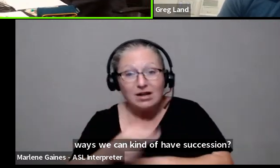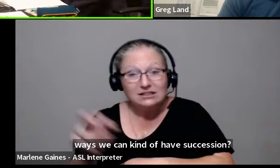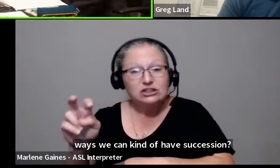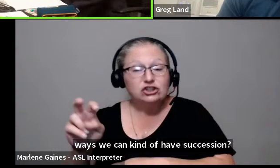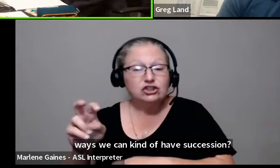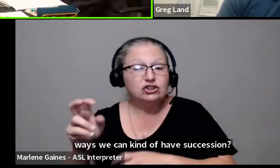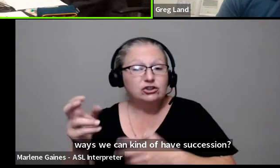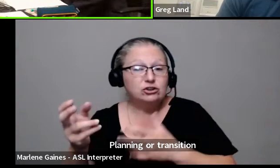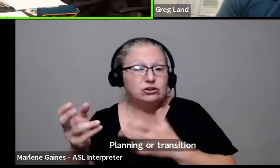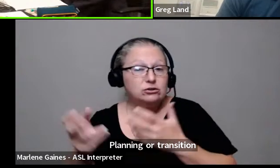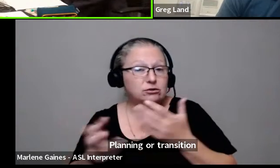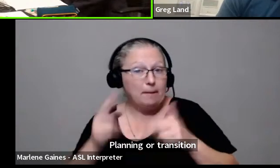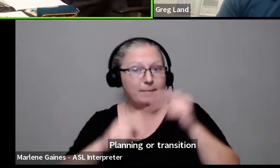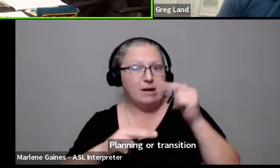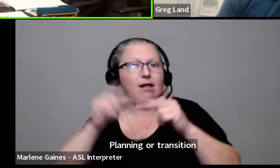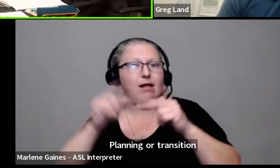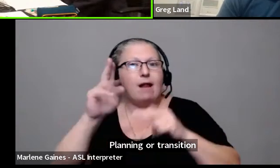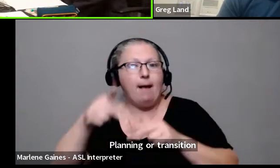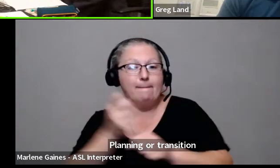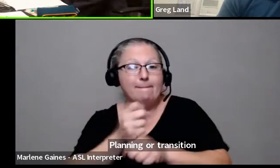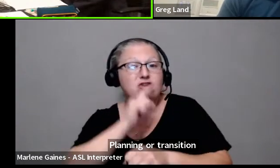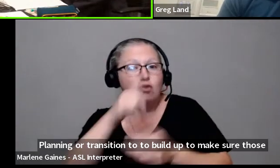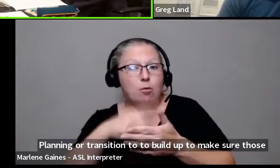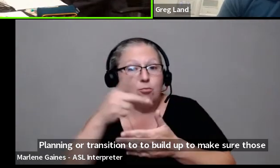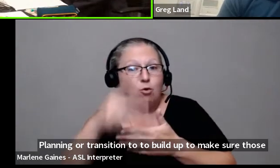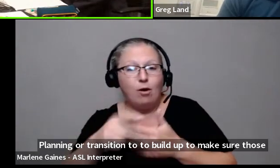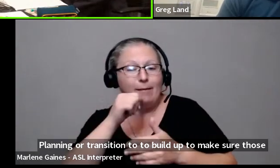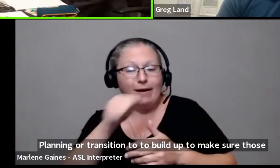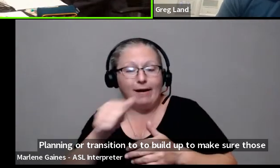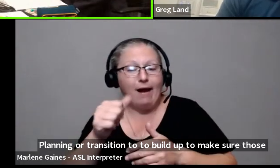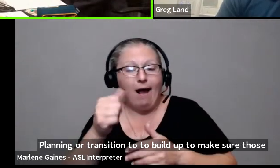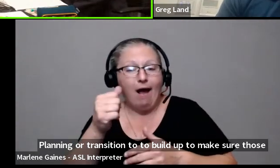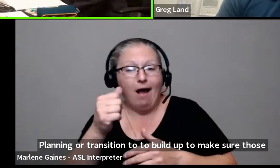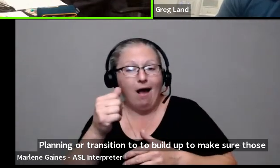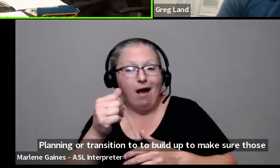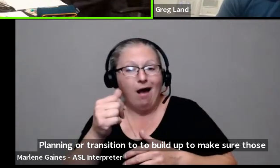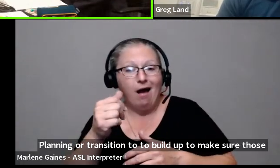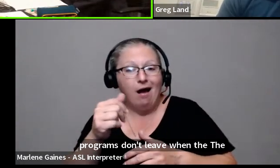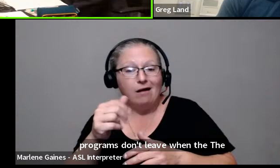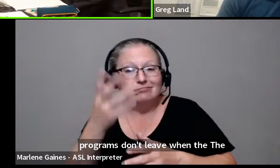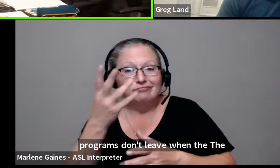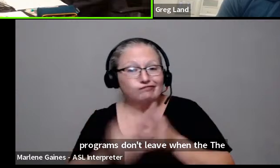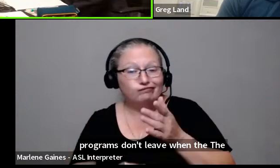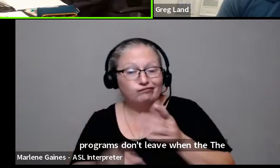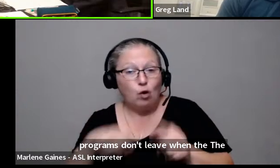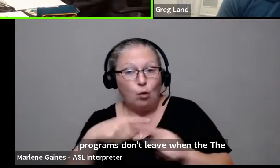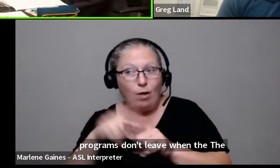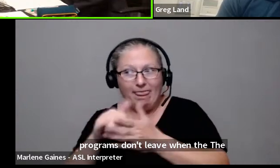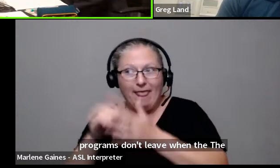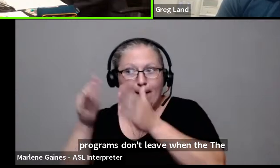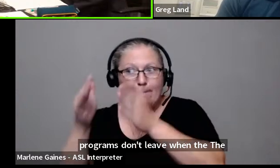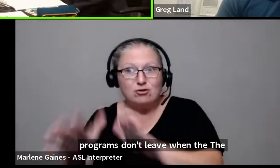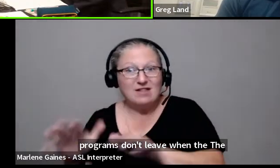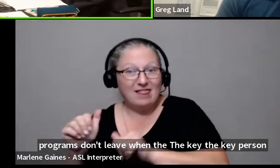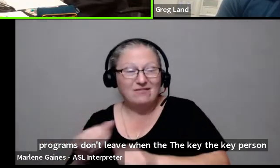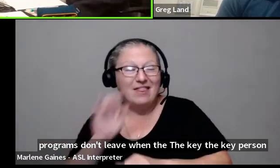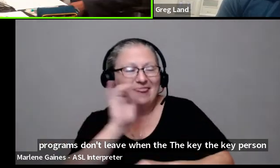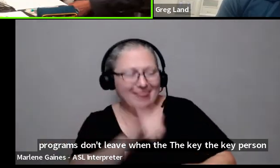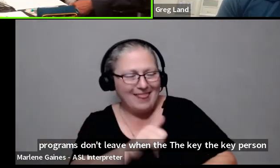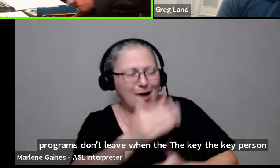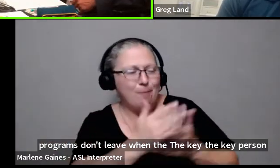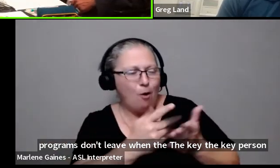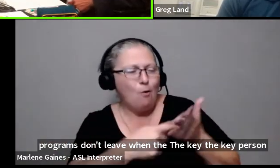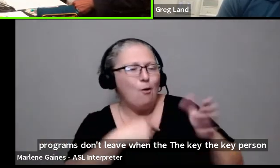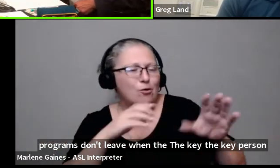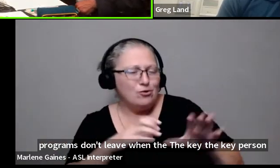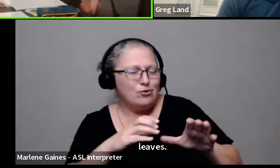to build up to make sure those programs don't leave when the key person leaves? I think that's part of what we're working on. I mean, I will